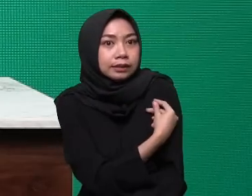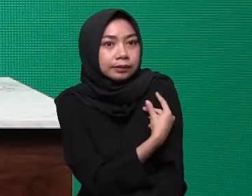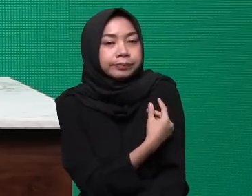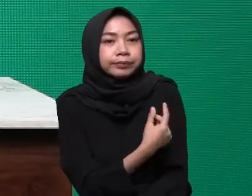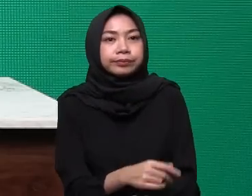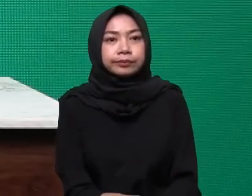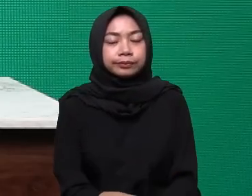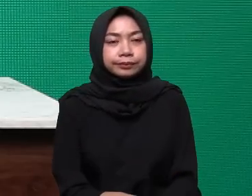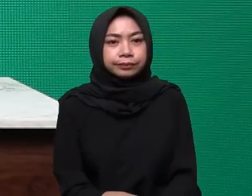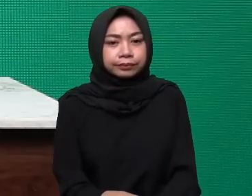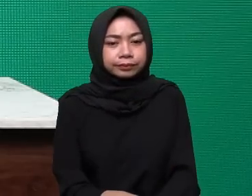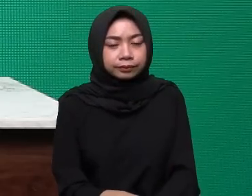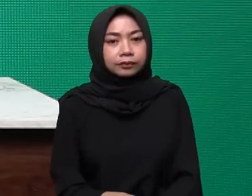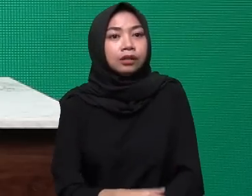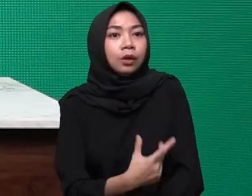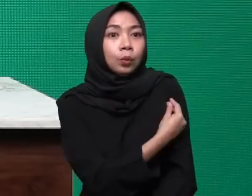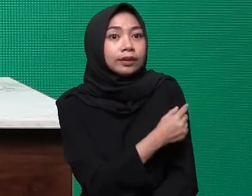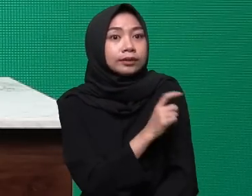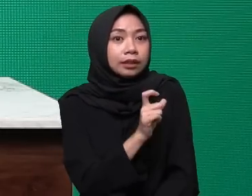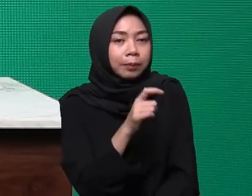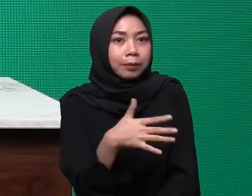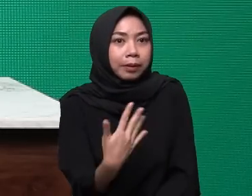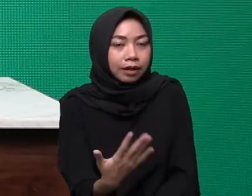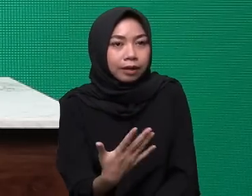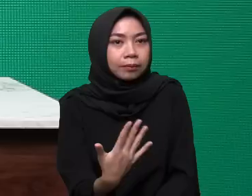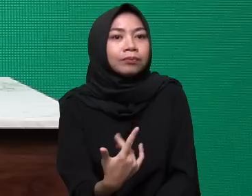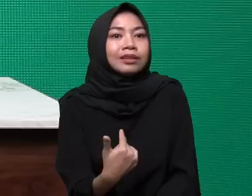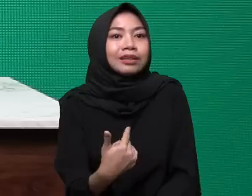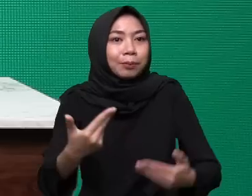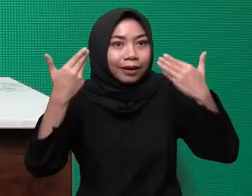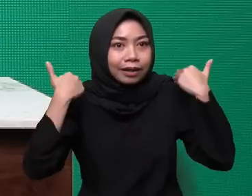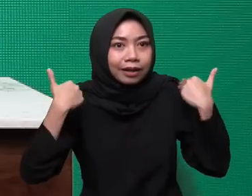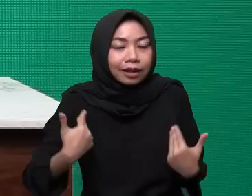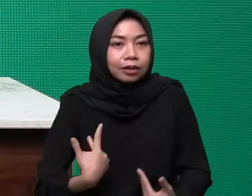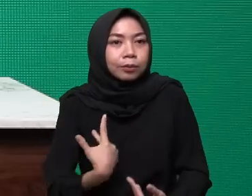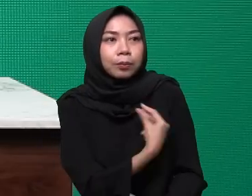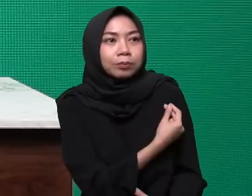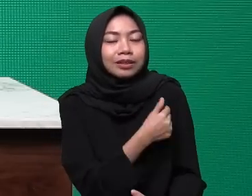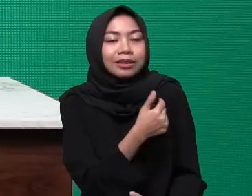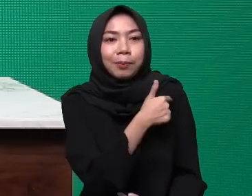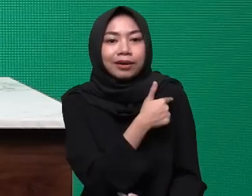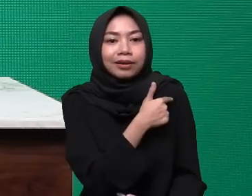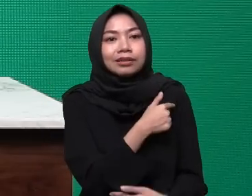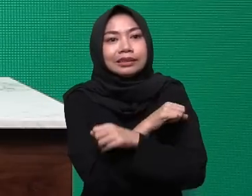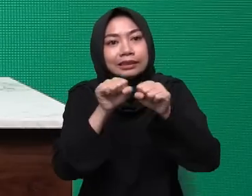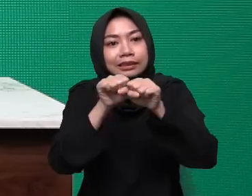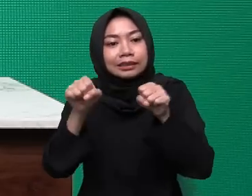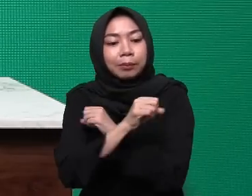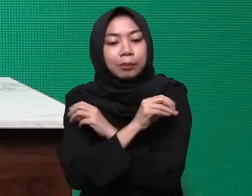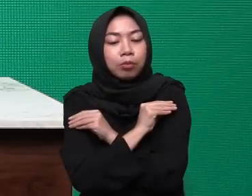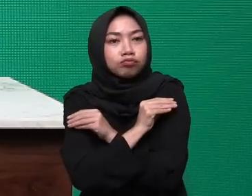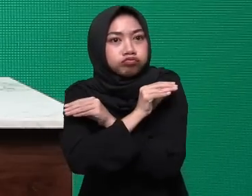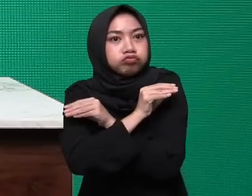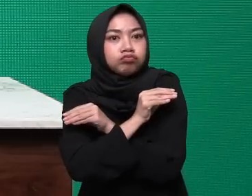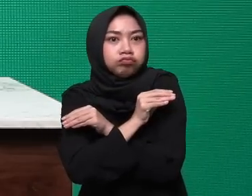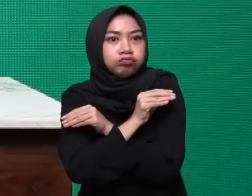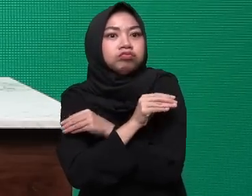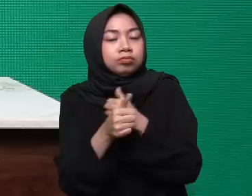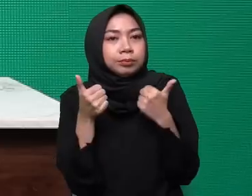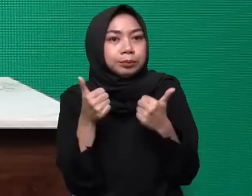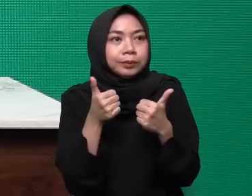vaccine by injection or by mouth into the body stimulate the body's immune system and ultimately